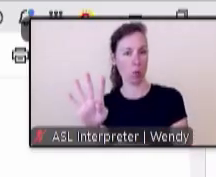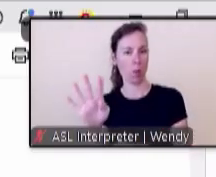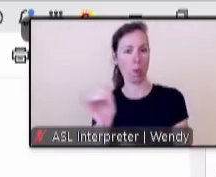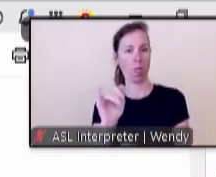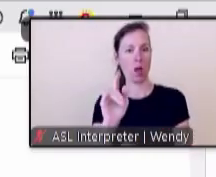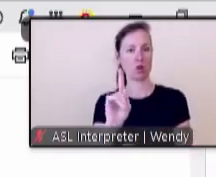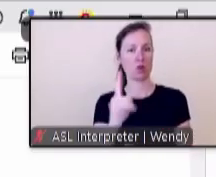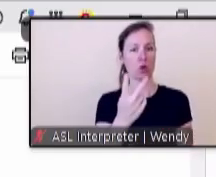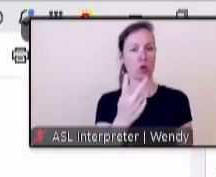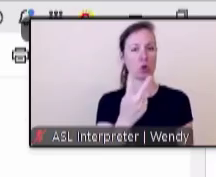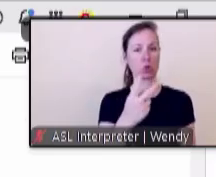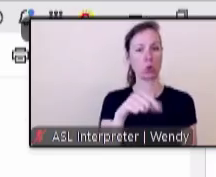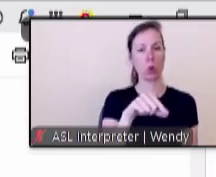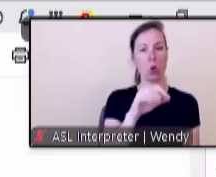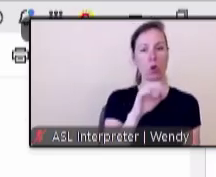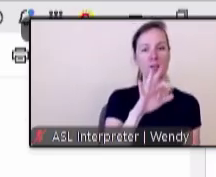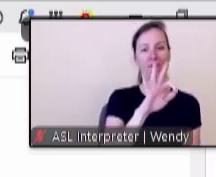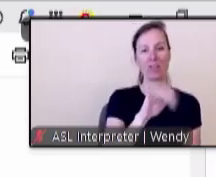year 25.